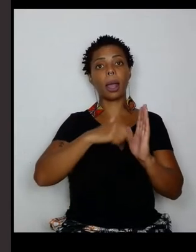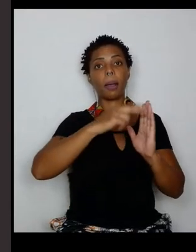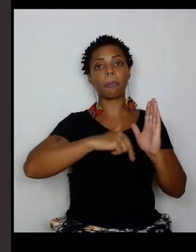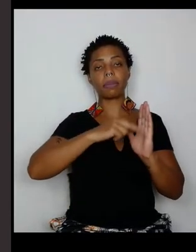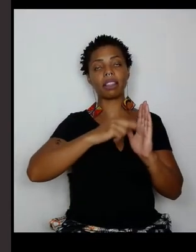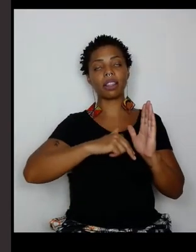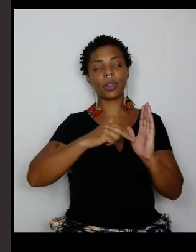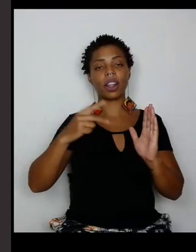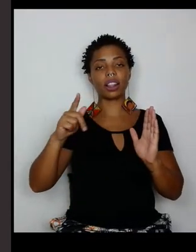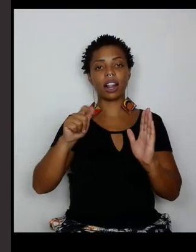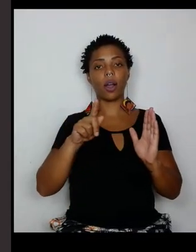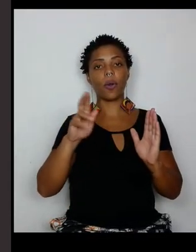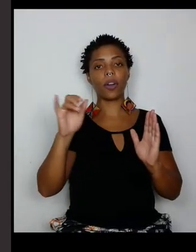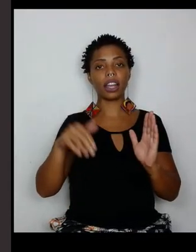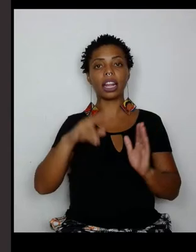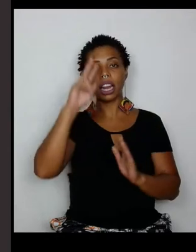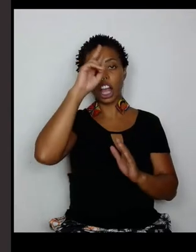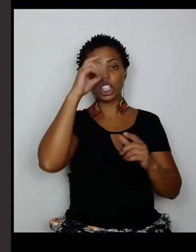slide